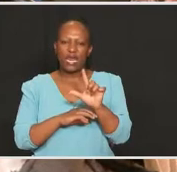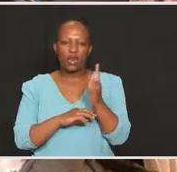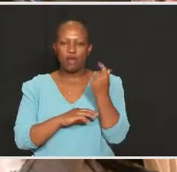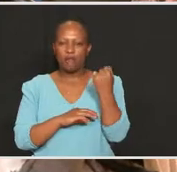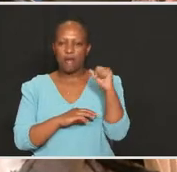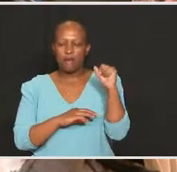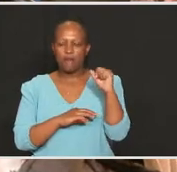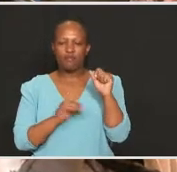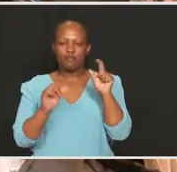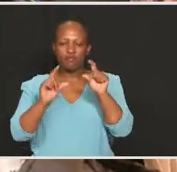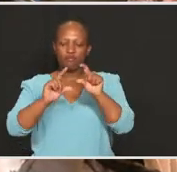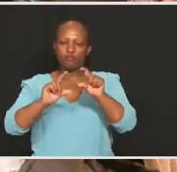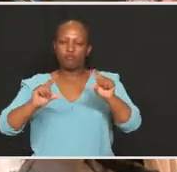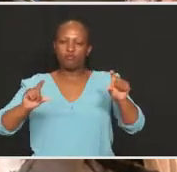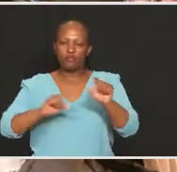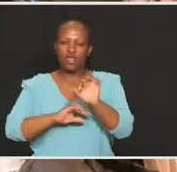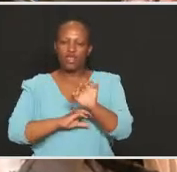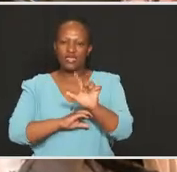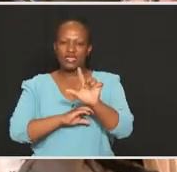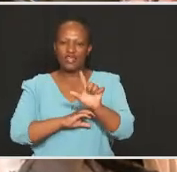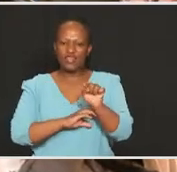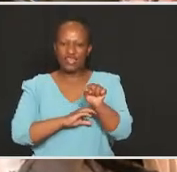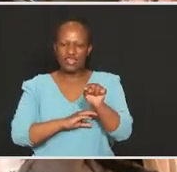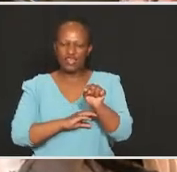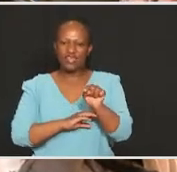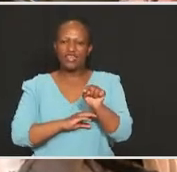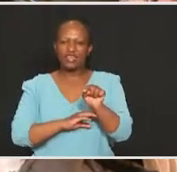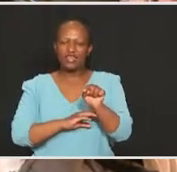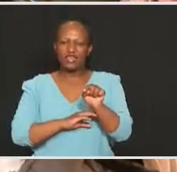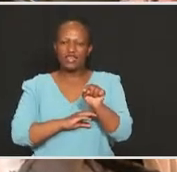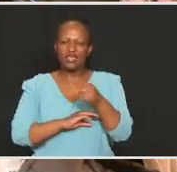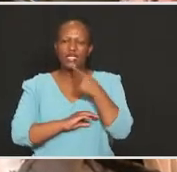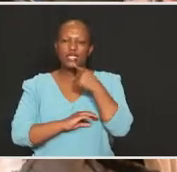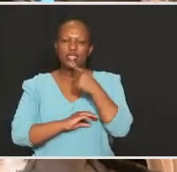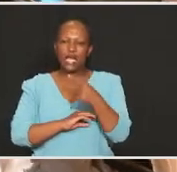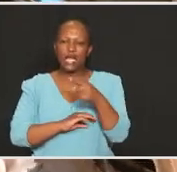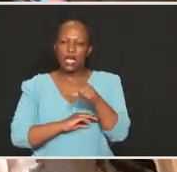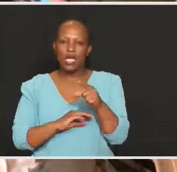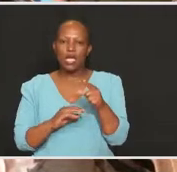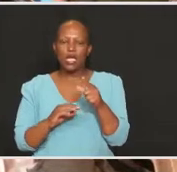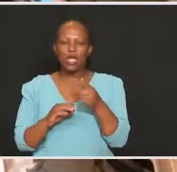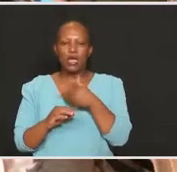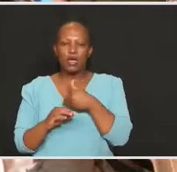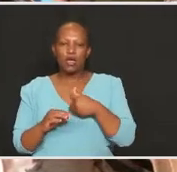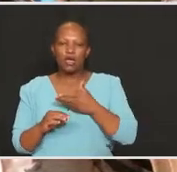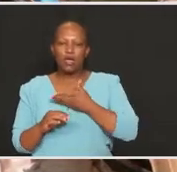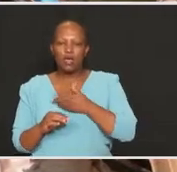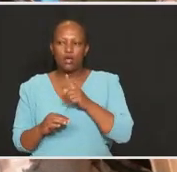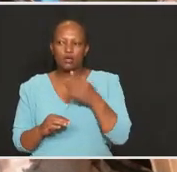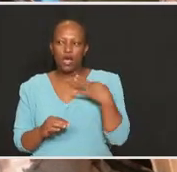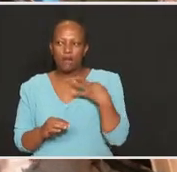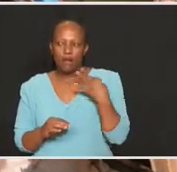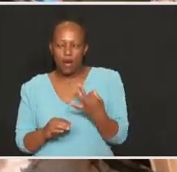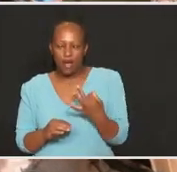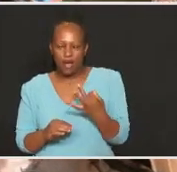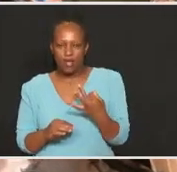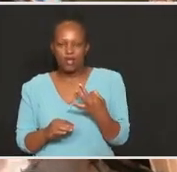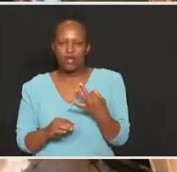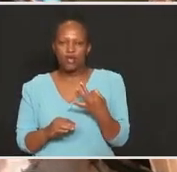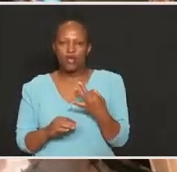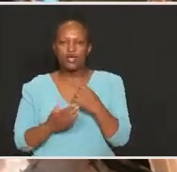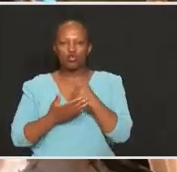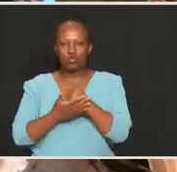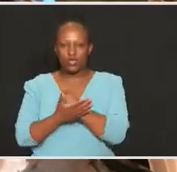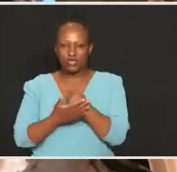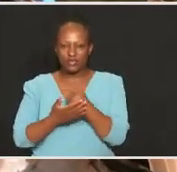section 37 as it is presumes that it is necessary for parents to apply to be registered